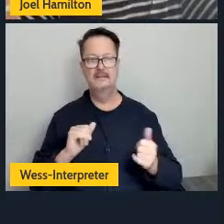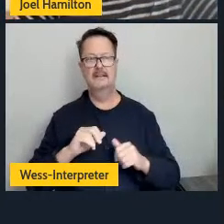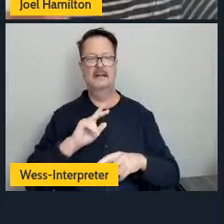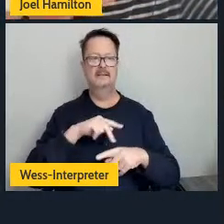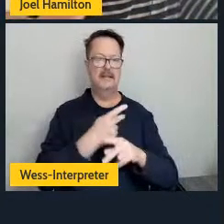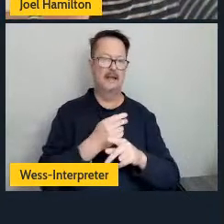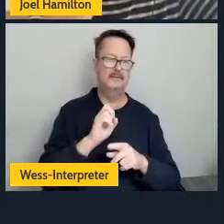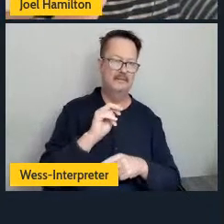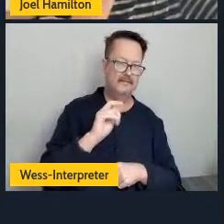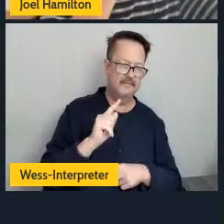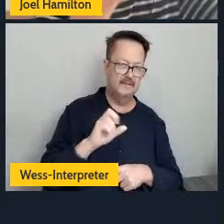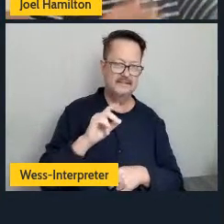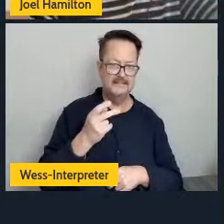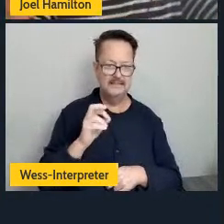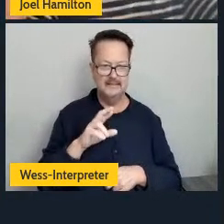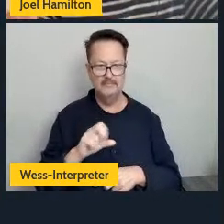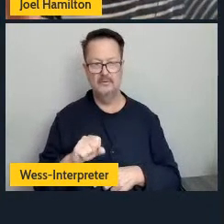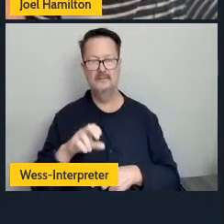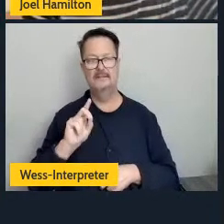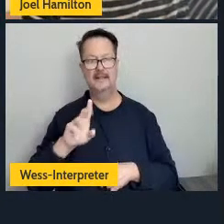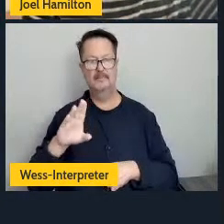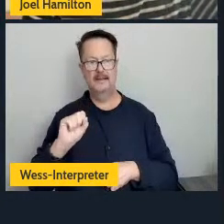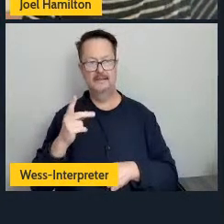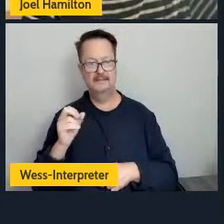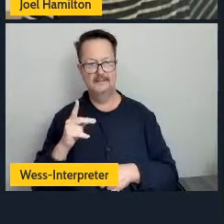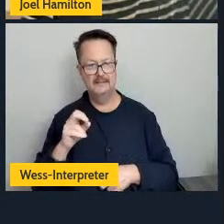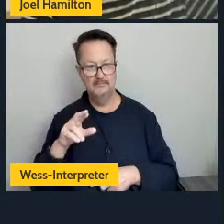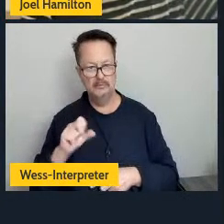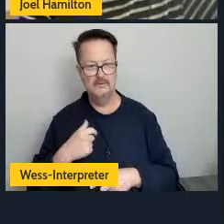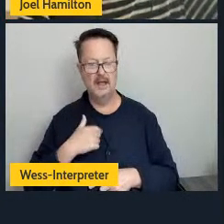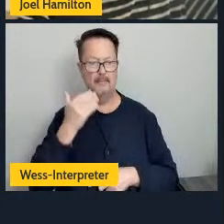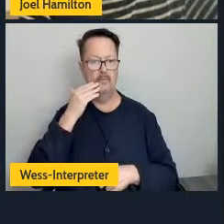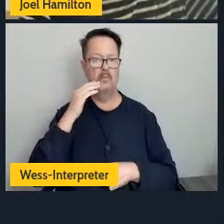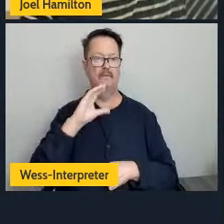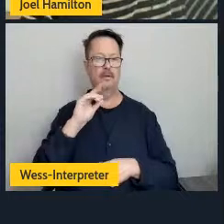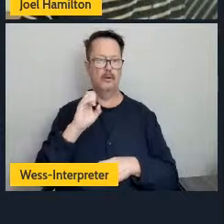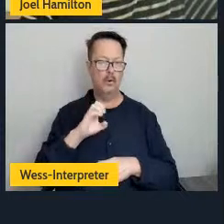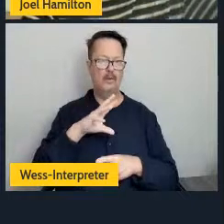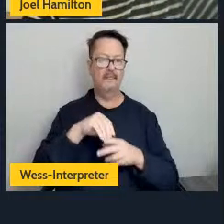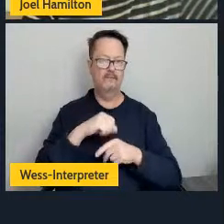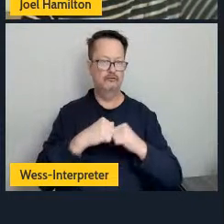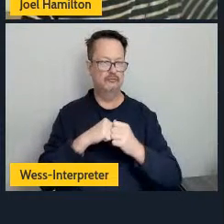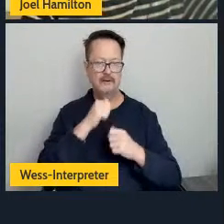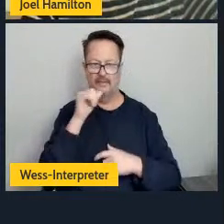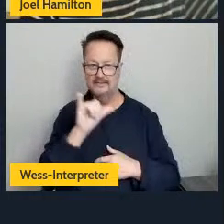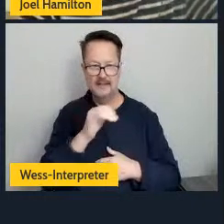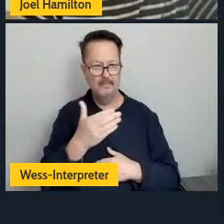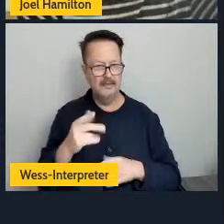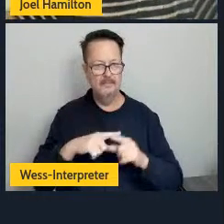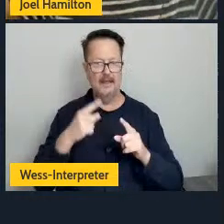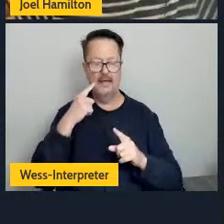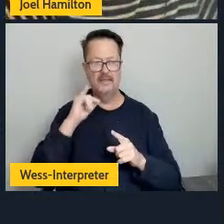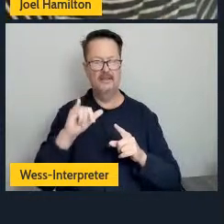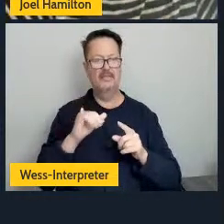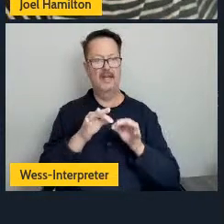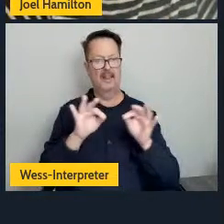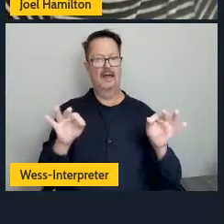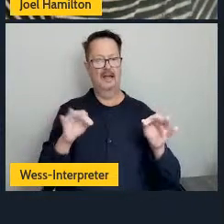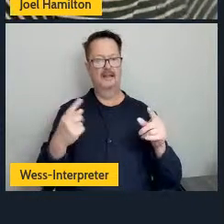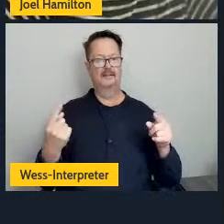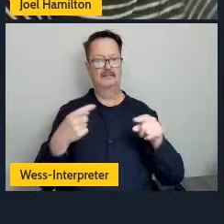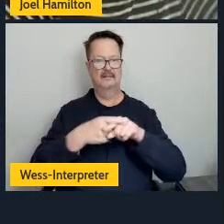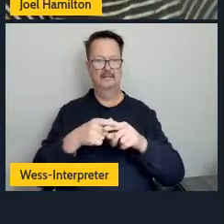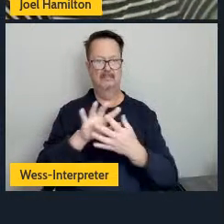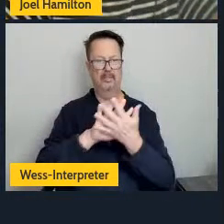schemas, typed database schemas. Like, I'm aware that code and infrastructure aren't the same thing, but I think that line's being blurred a lot.